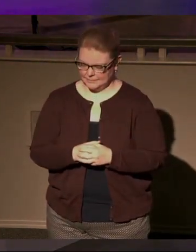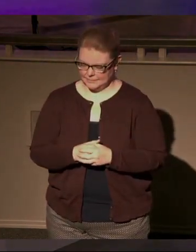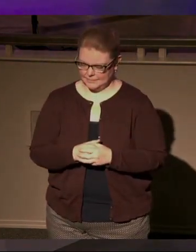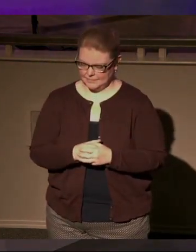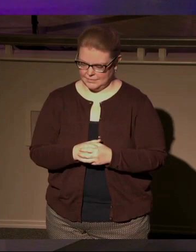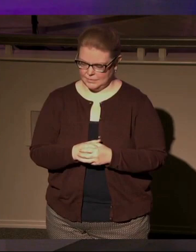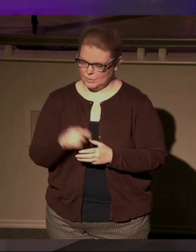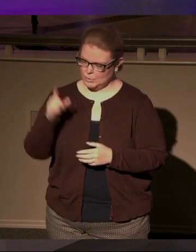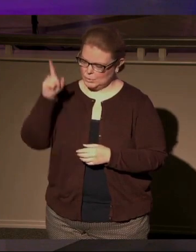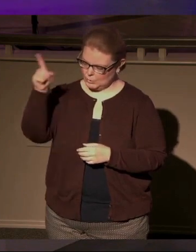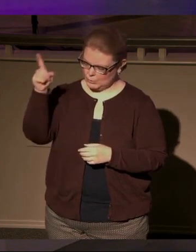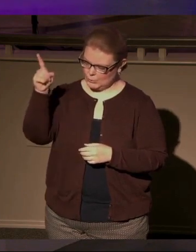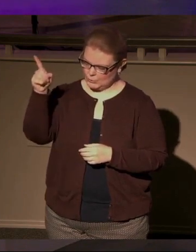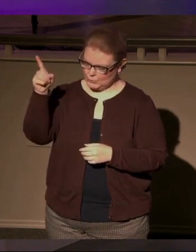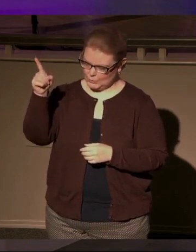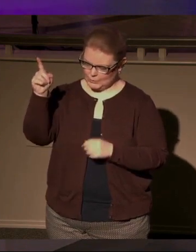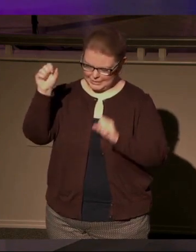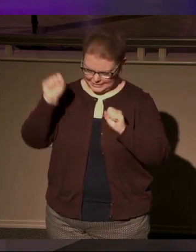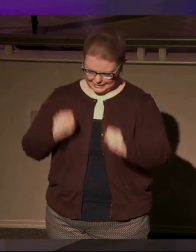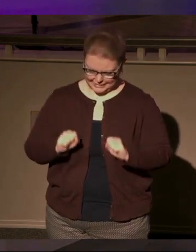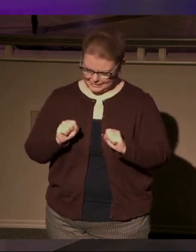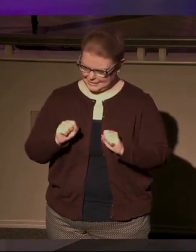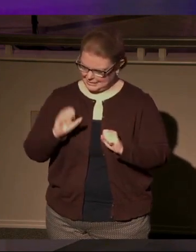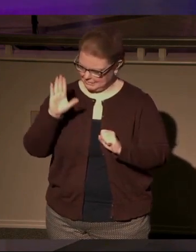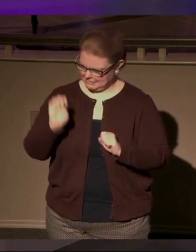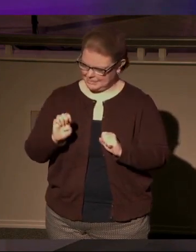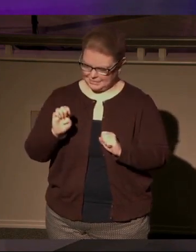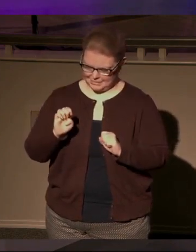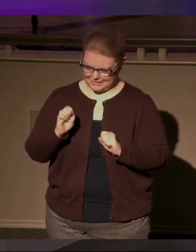Lord, you can meet us anywhere at any time.